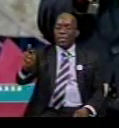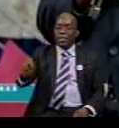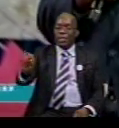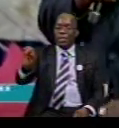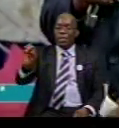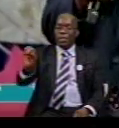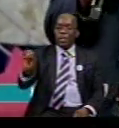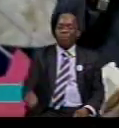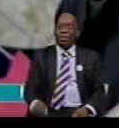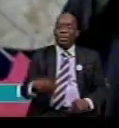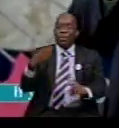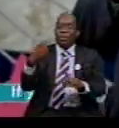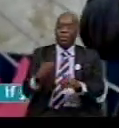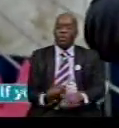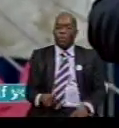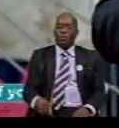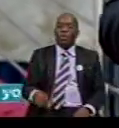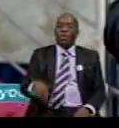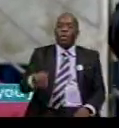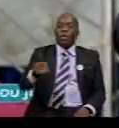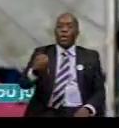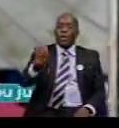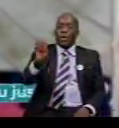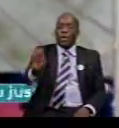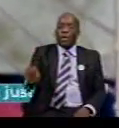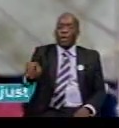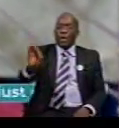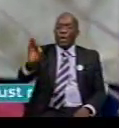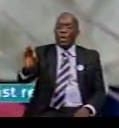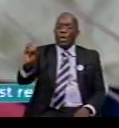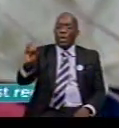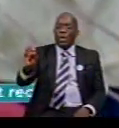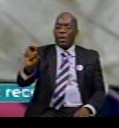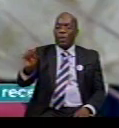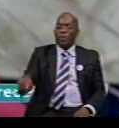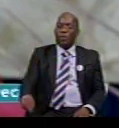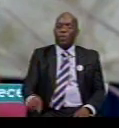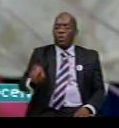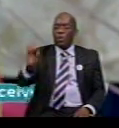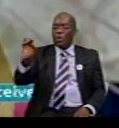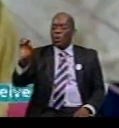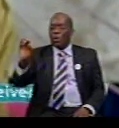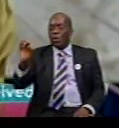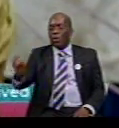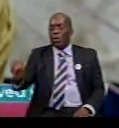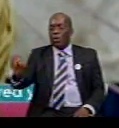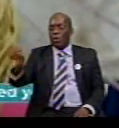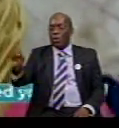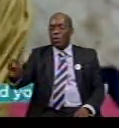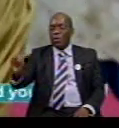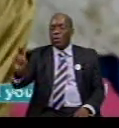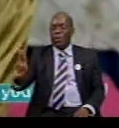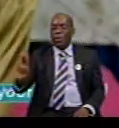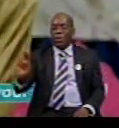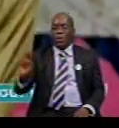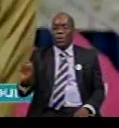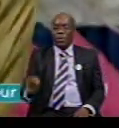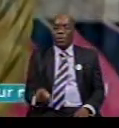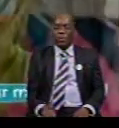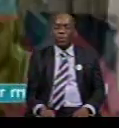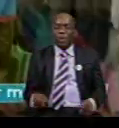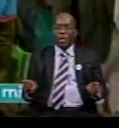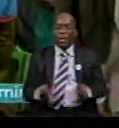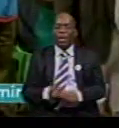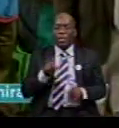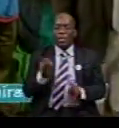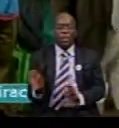Okay. So e ma soro yin lo. Janta area. Okay. Mo se gbo wole itan bayi.